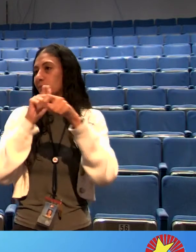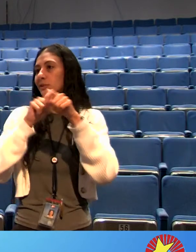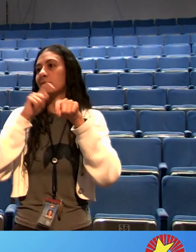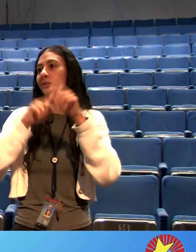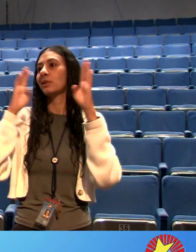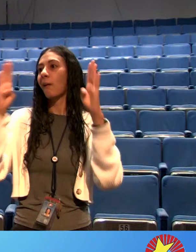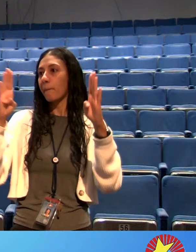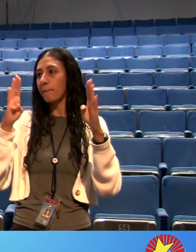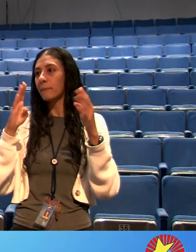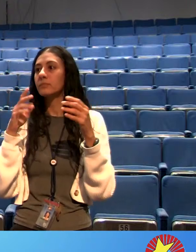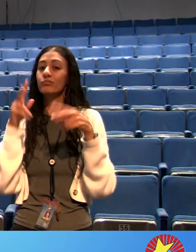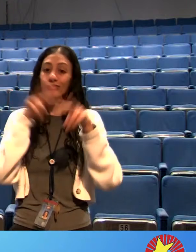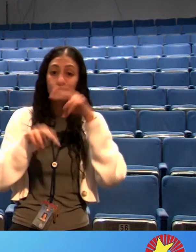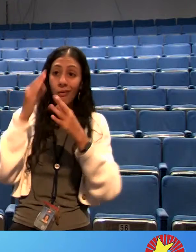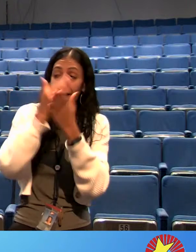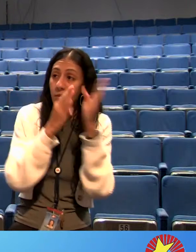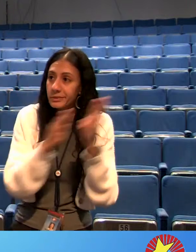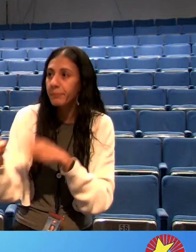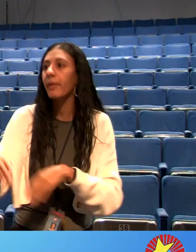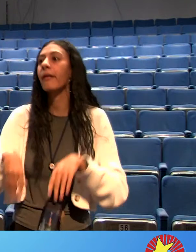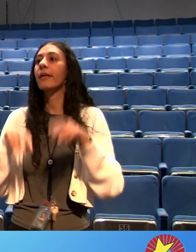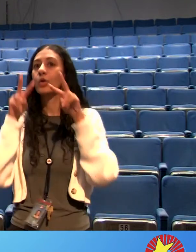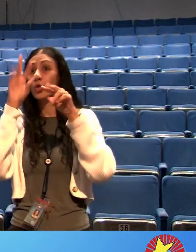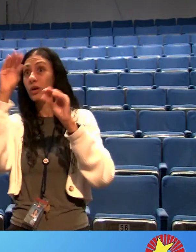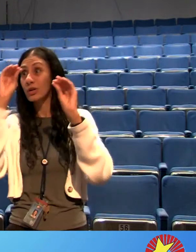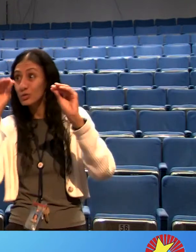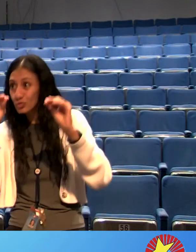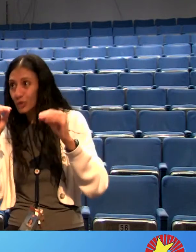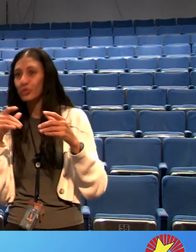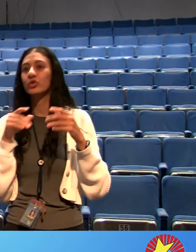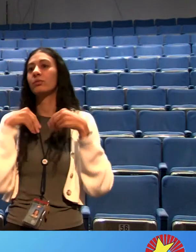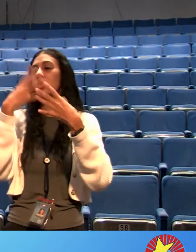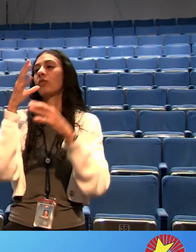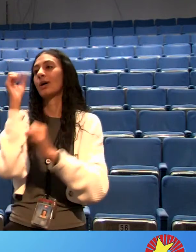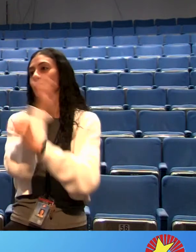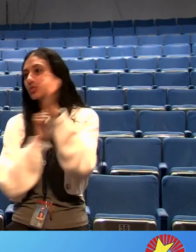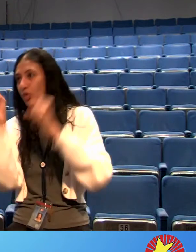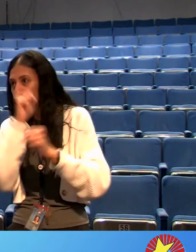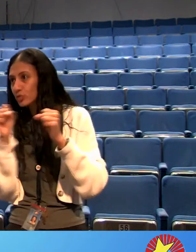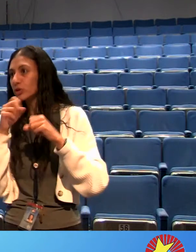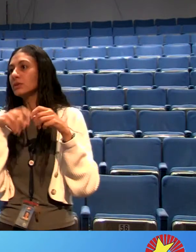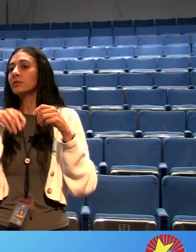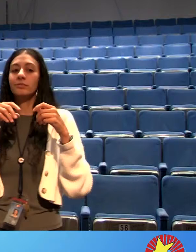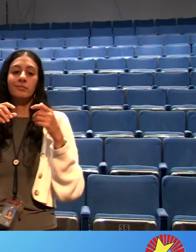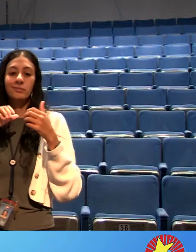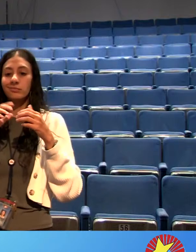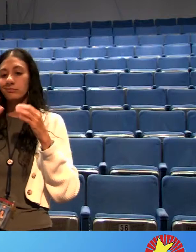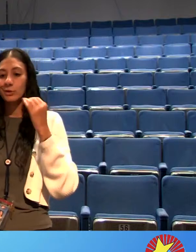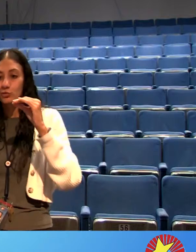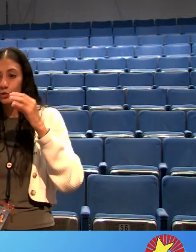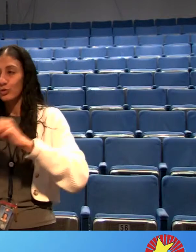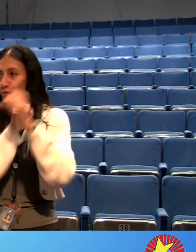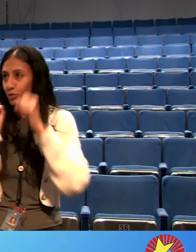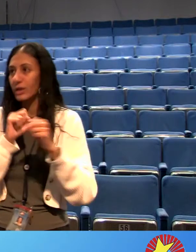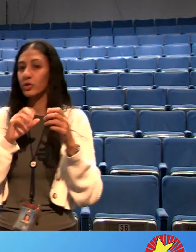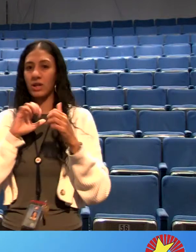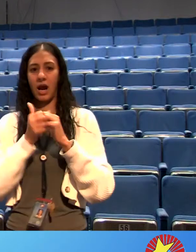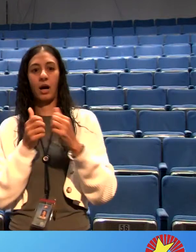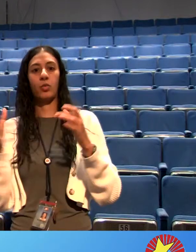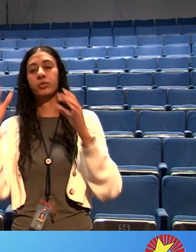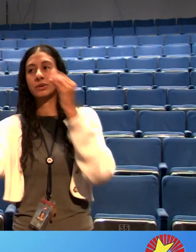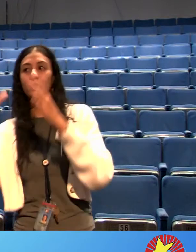impact cycle. So they come in, do walkthroughs, they work with teachers on creating lesson plans, talk about